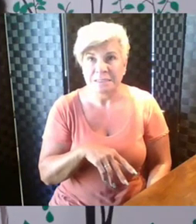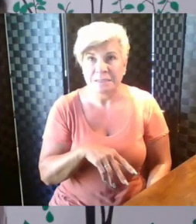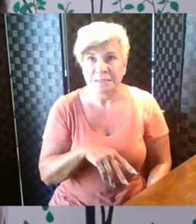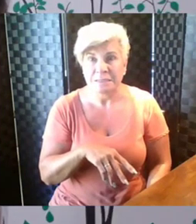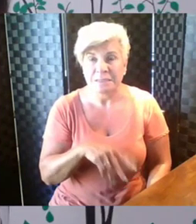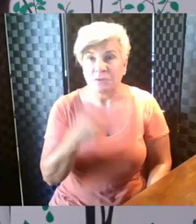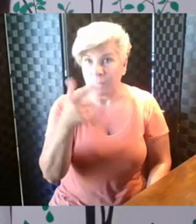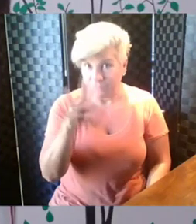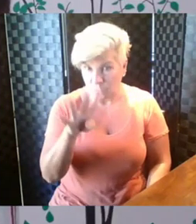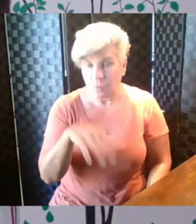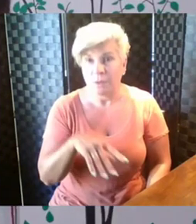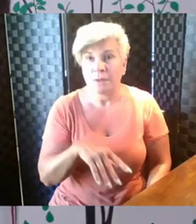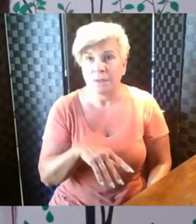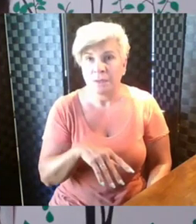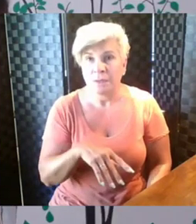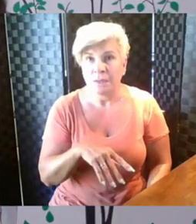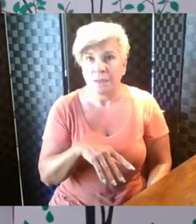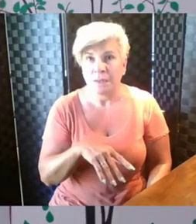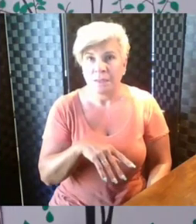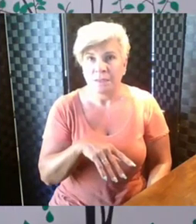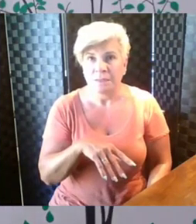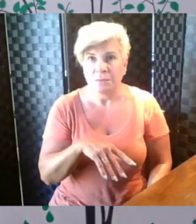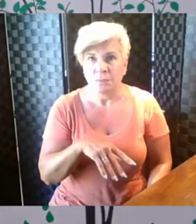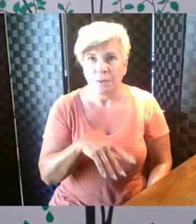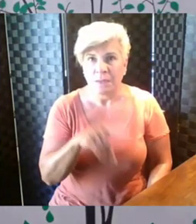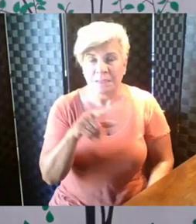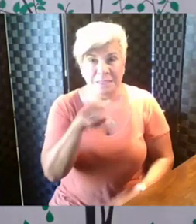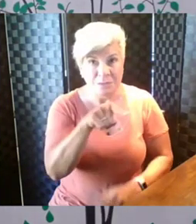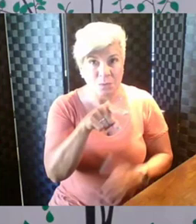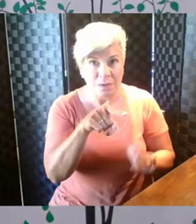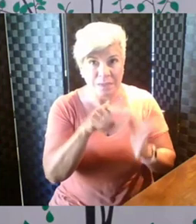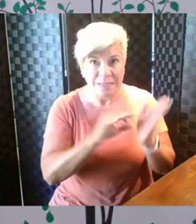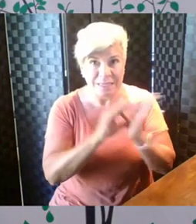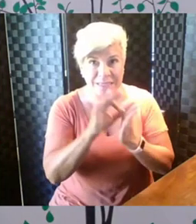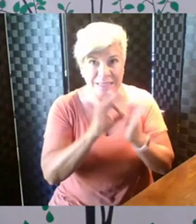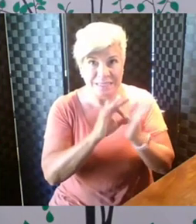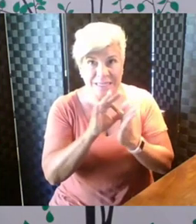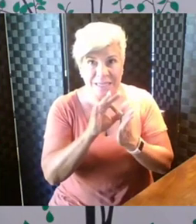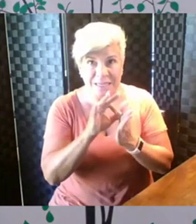is 24. And this one,